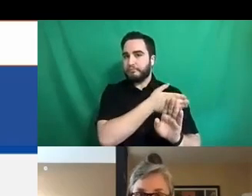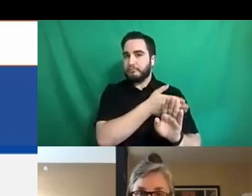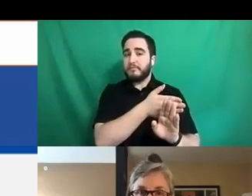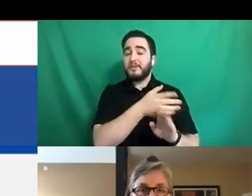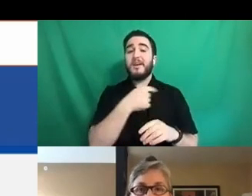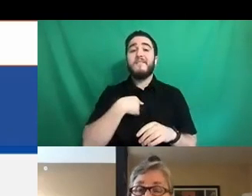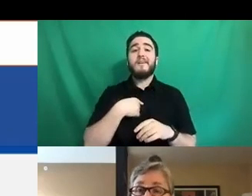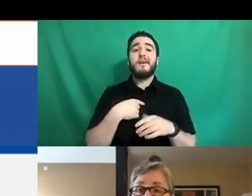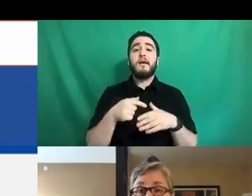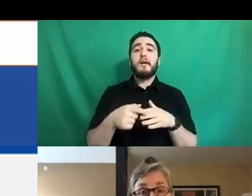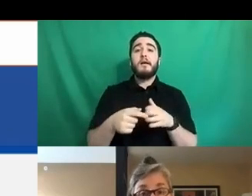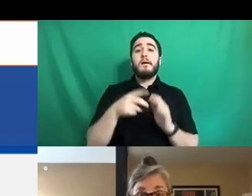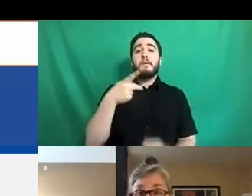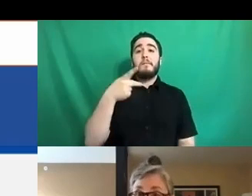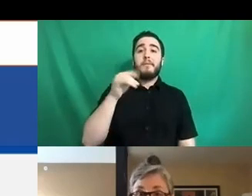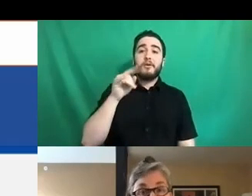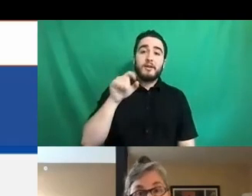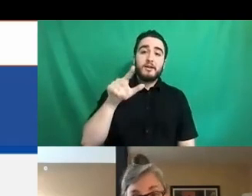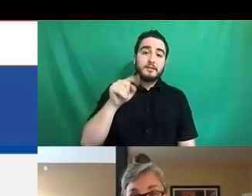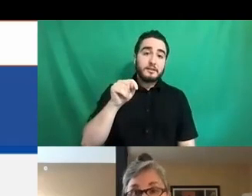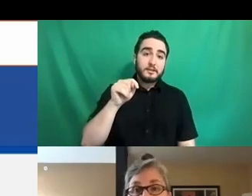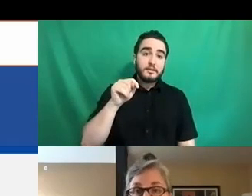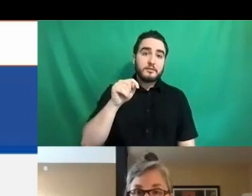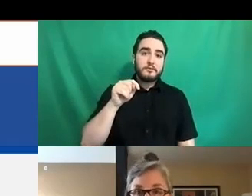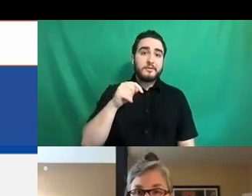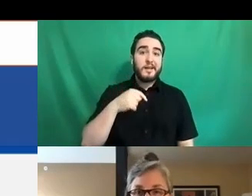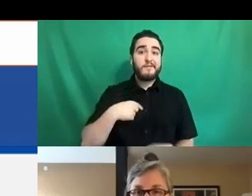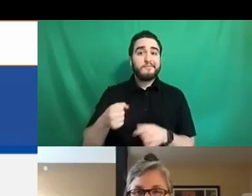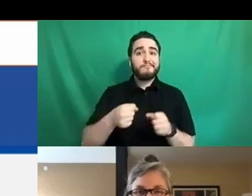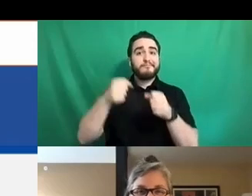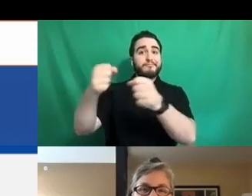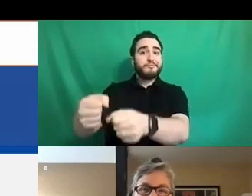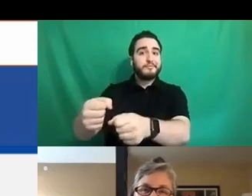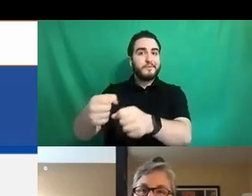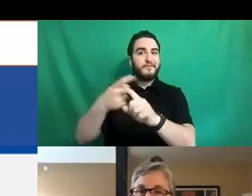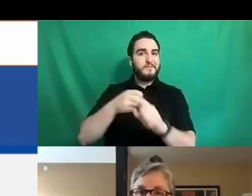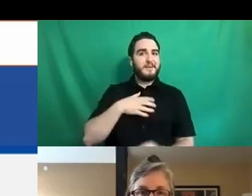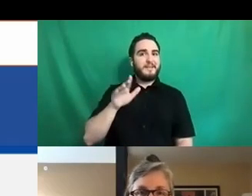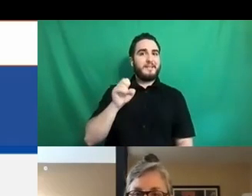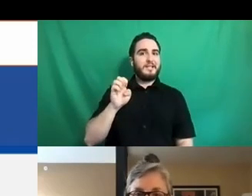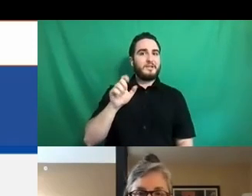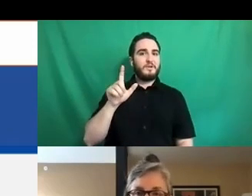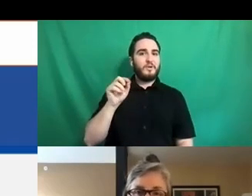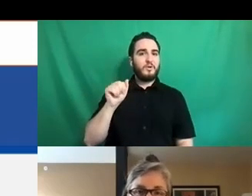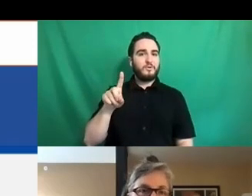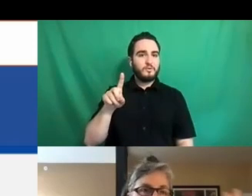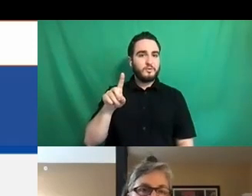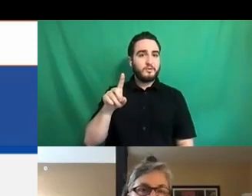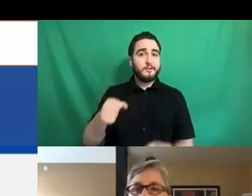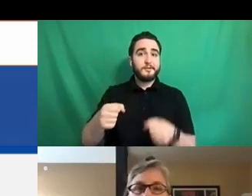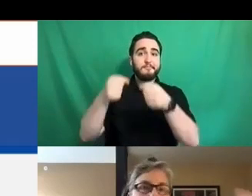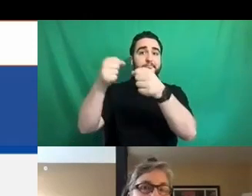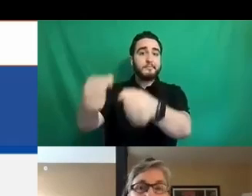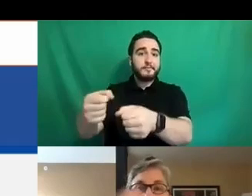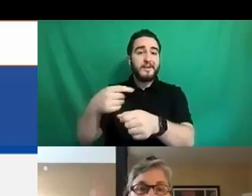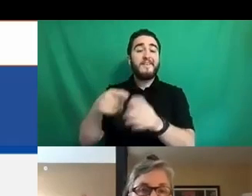pilot. And we took 2 people off of my caseload, like we typically do business, right? And put them in a position when we found the